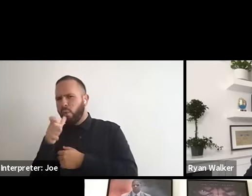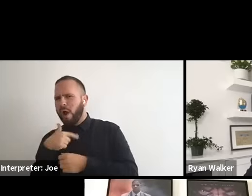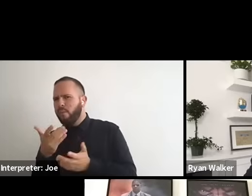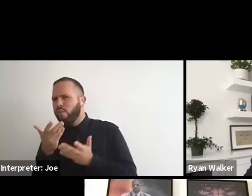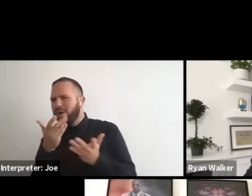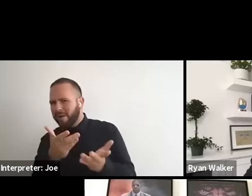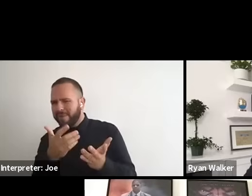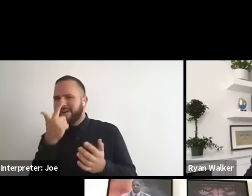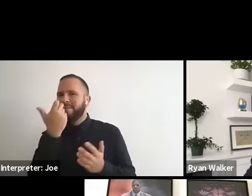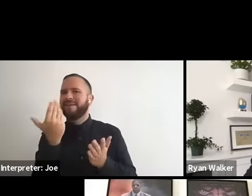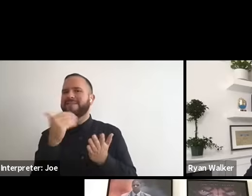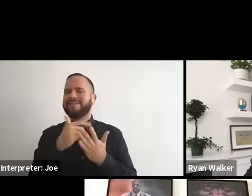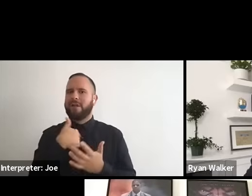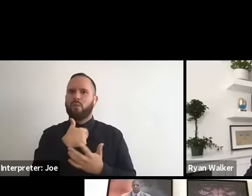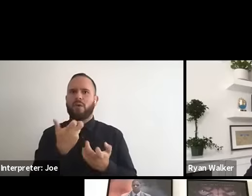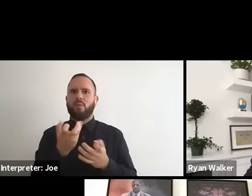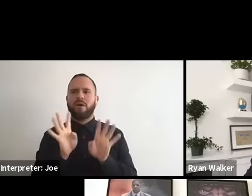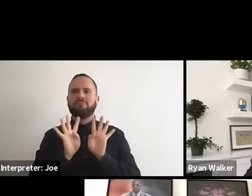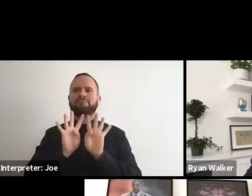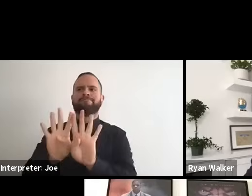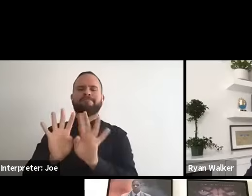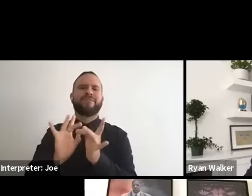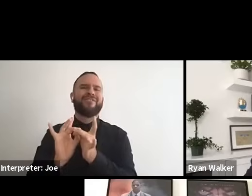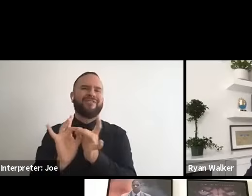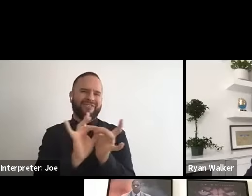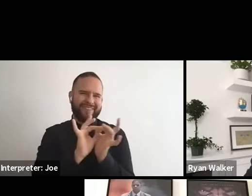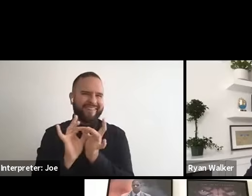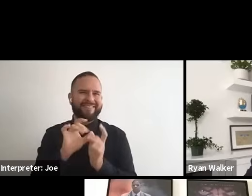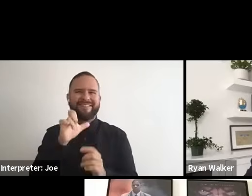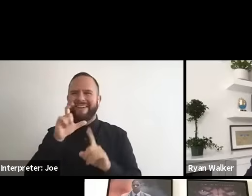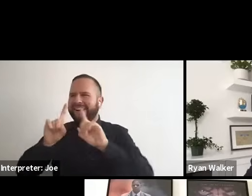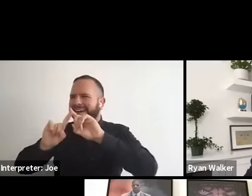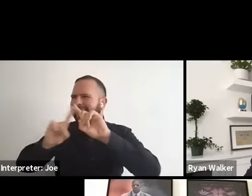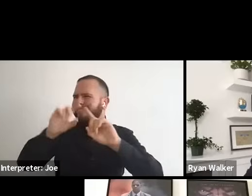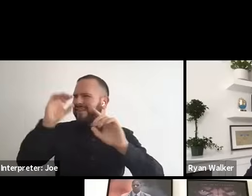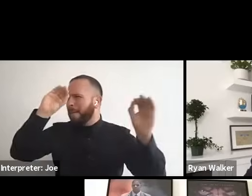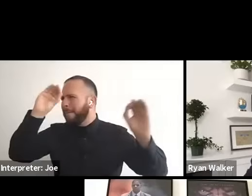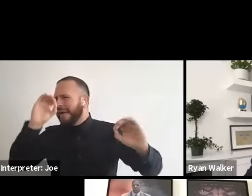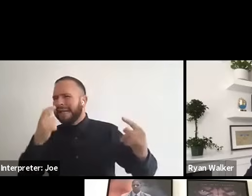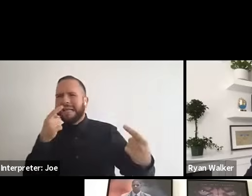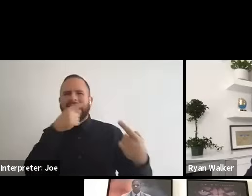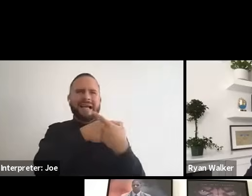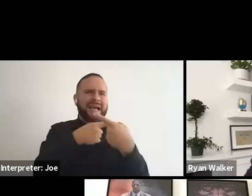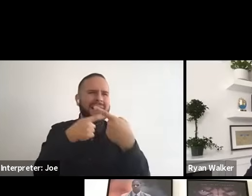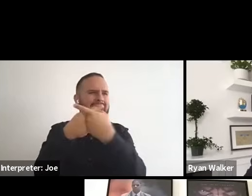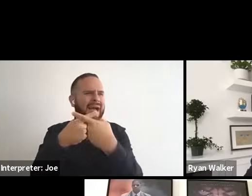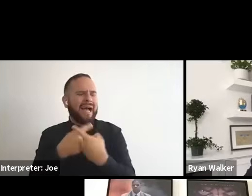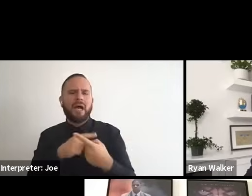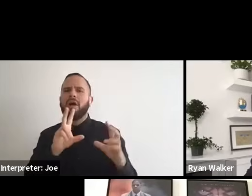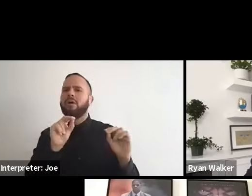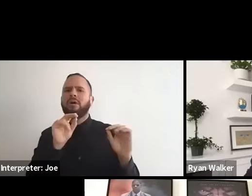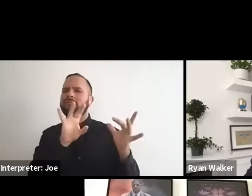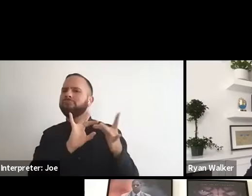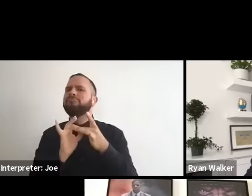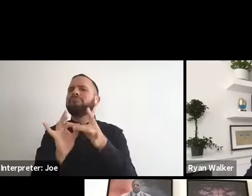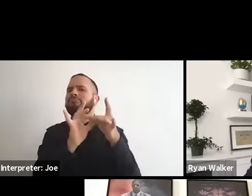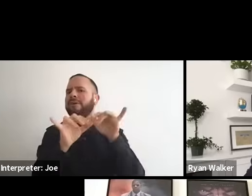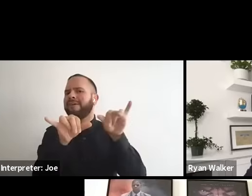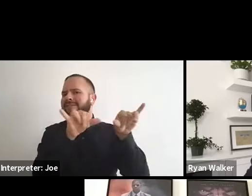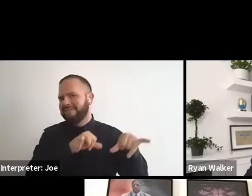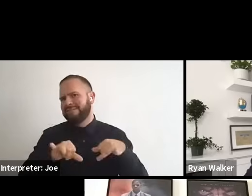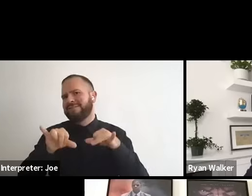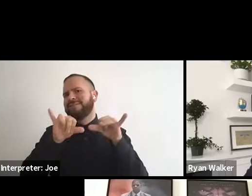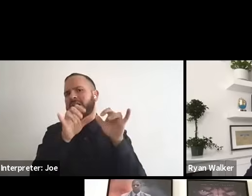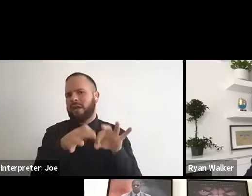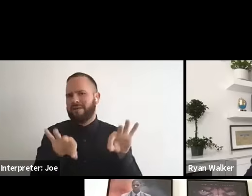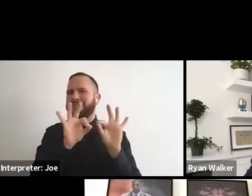united front and that the talent is not getting, certain opinions and certain voices. It's always important that we're kind of all on the